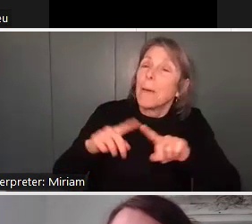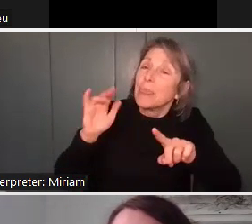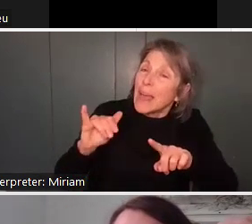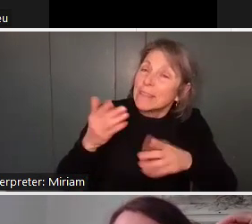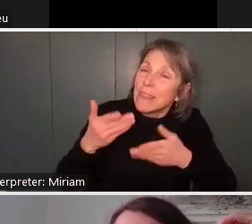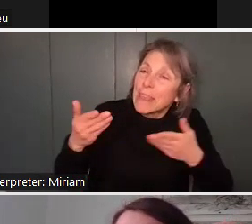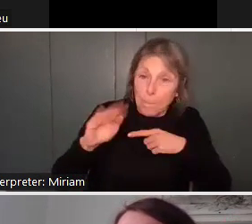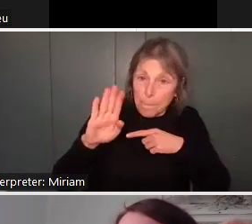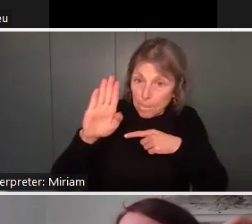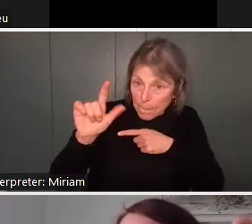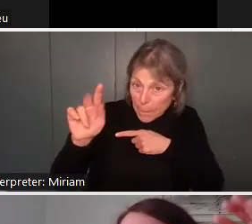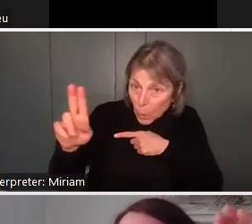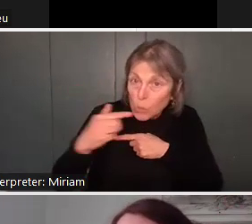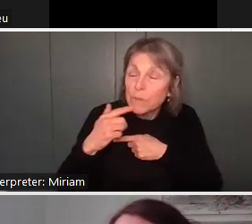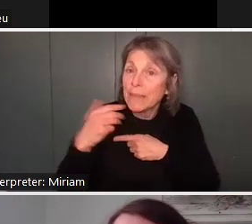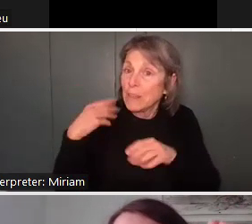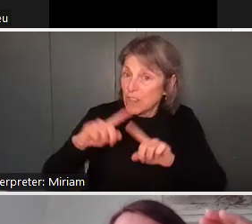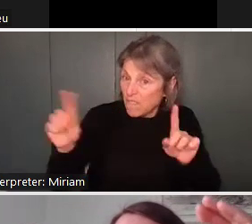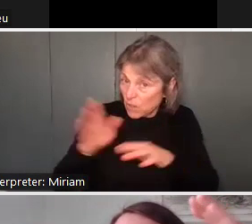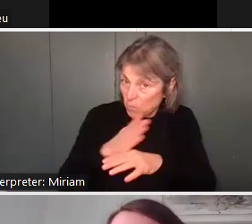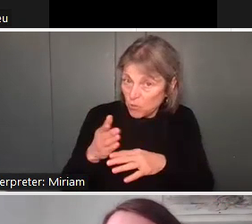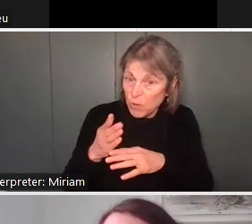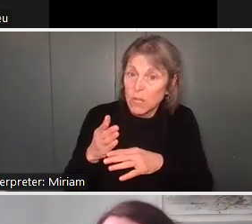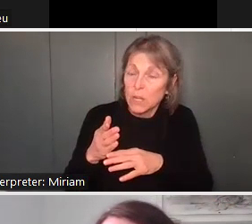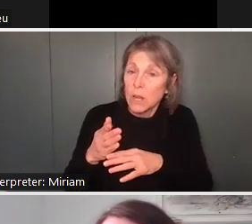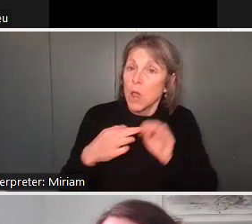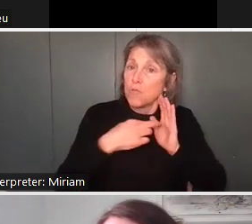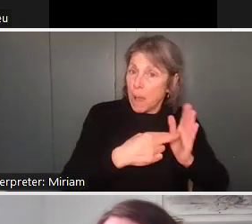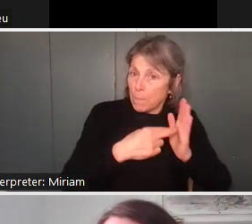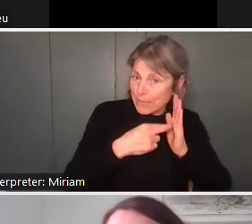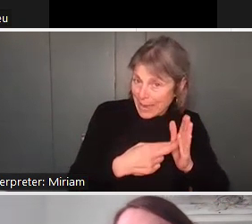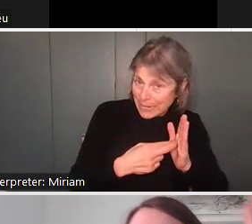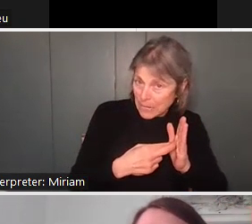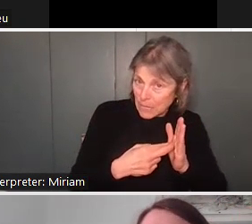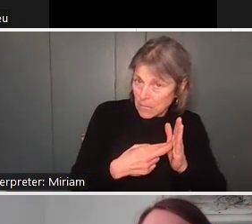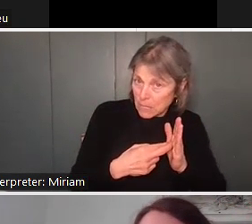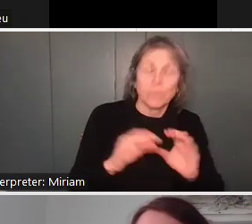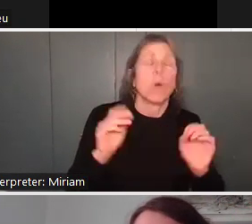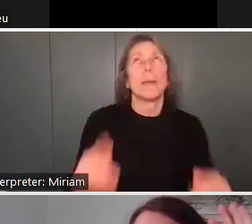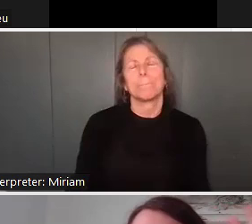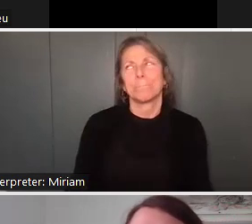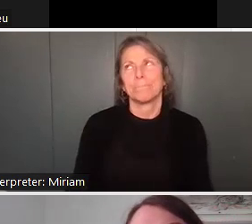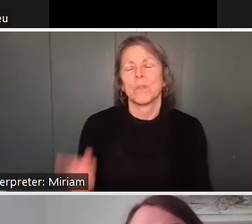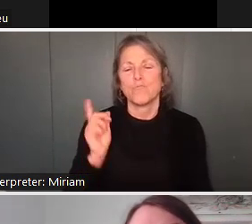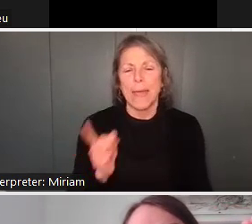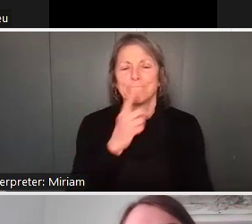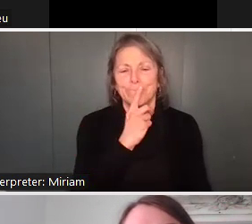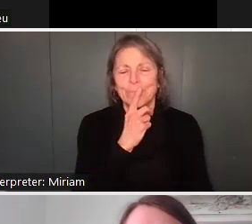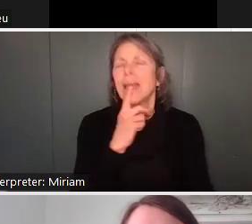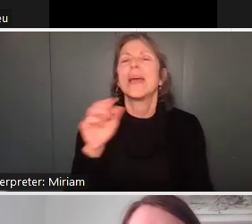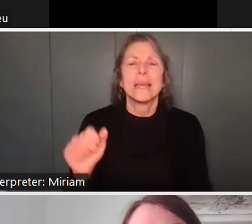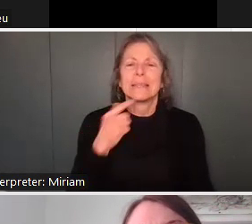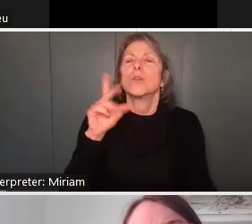Blue, are you saying that there's maybe a difference between representing, okay, right, okay, Yeah, so we can yeah, just say, there is. do